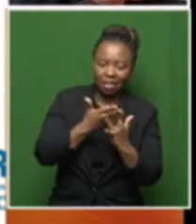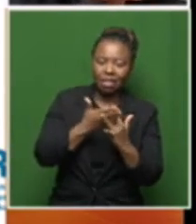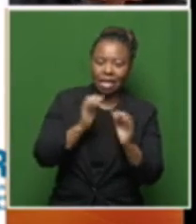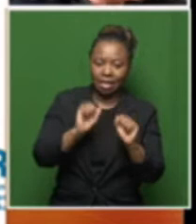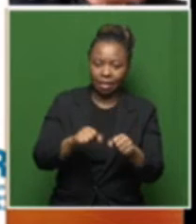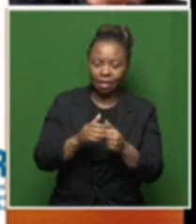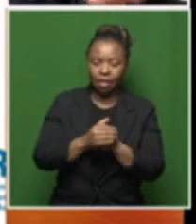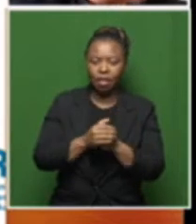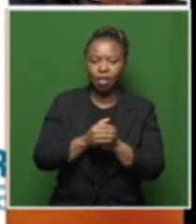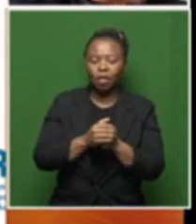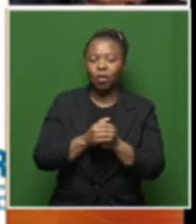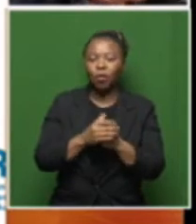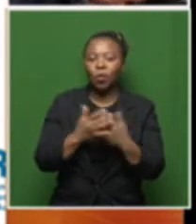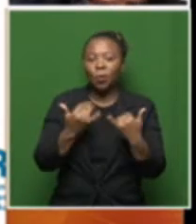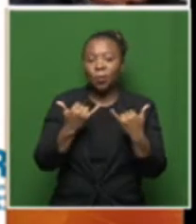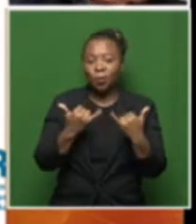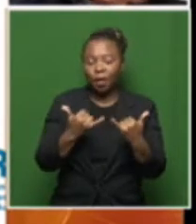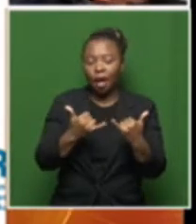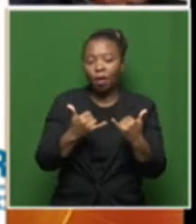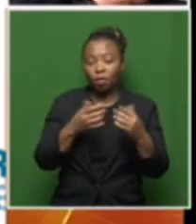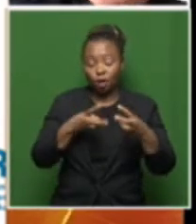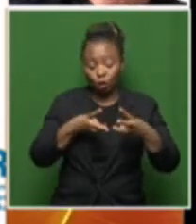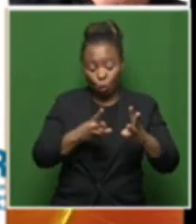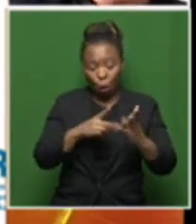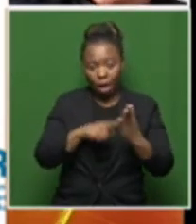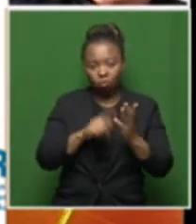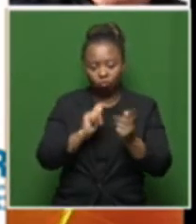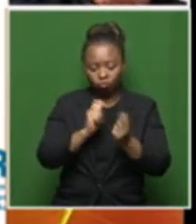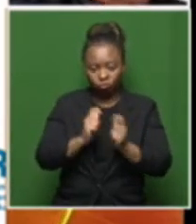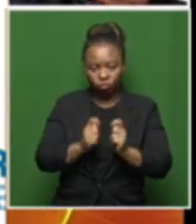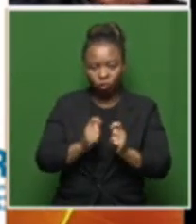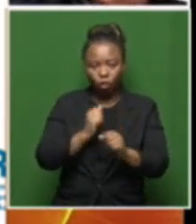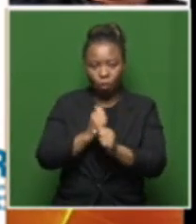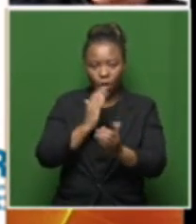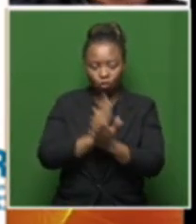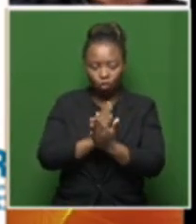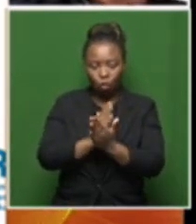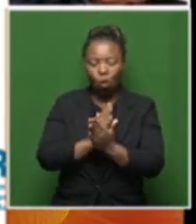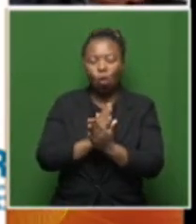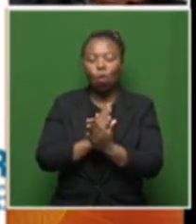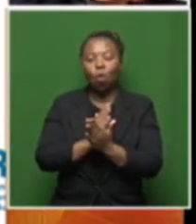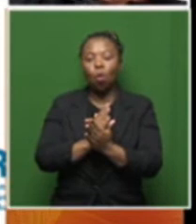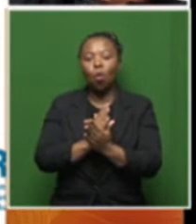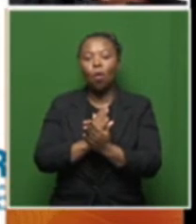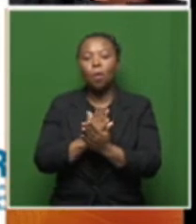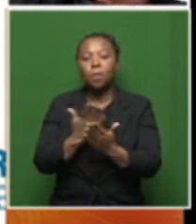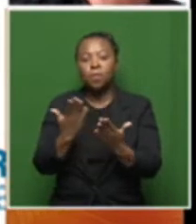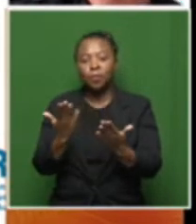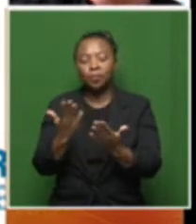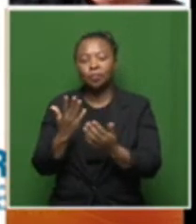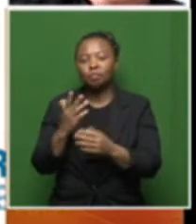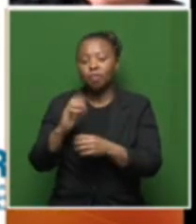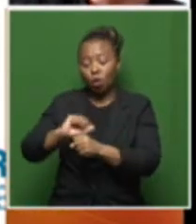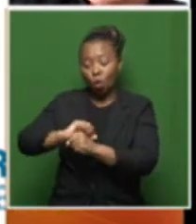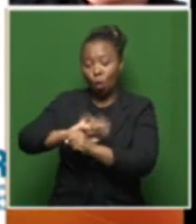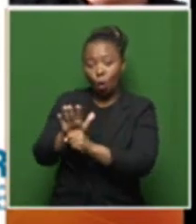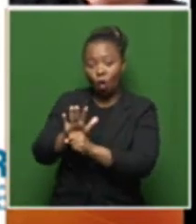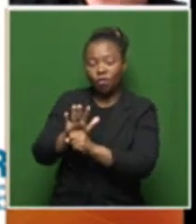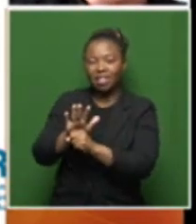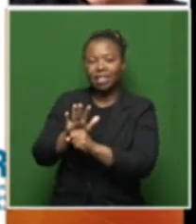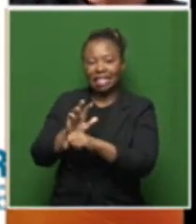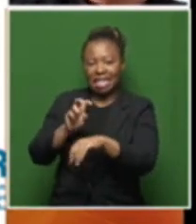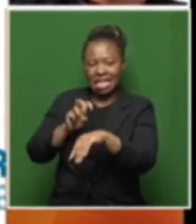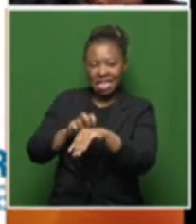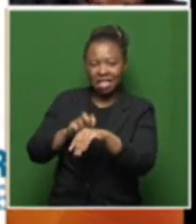we had to modify this mechanism to make sure that it is relevant for the response to COVID, specifically